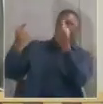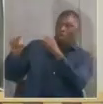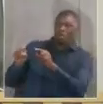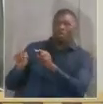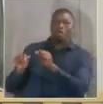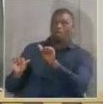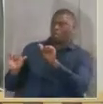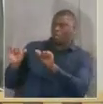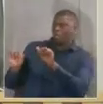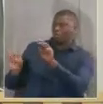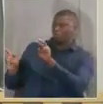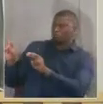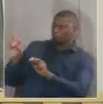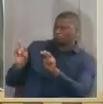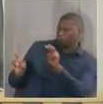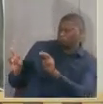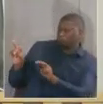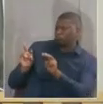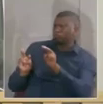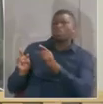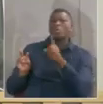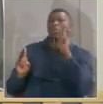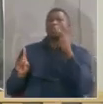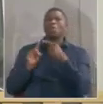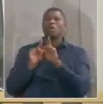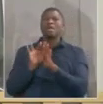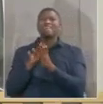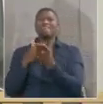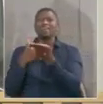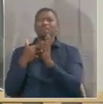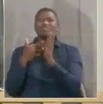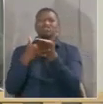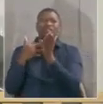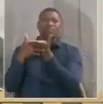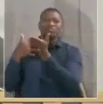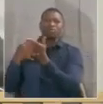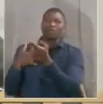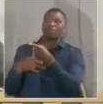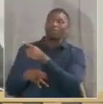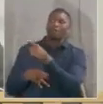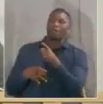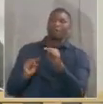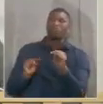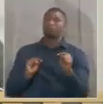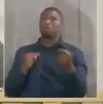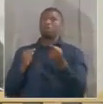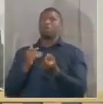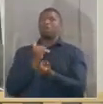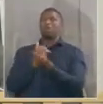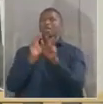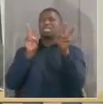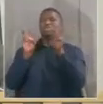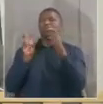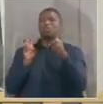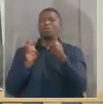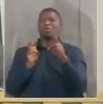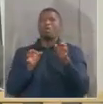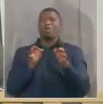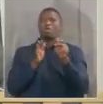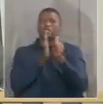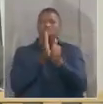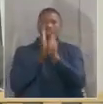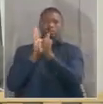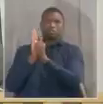interventions that were in place addressing the complaint or the threat or the issue that has been raised by